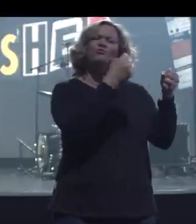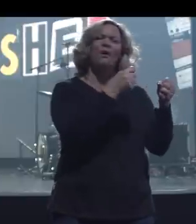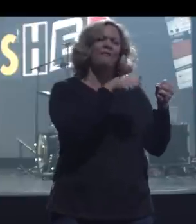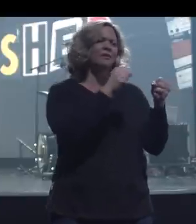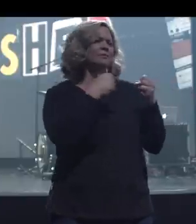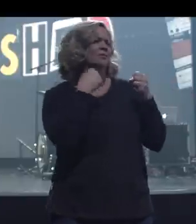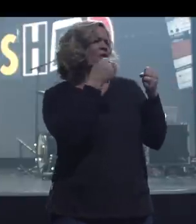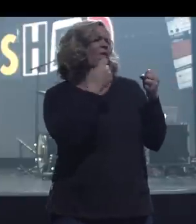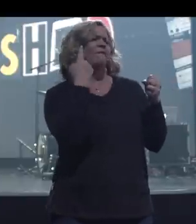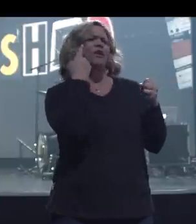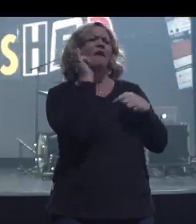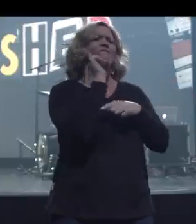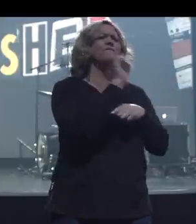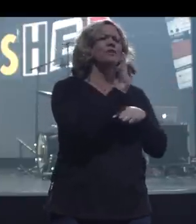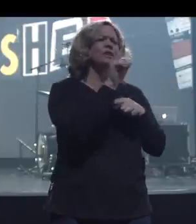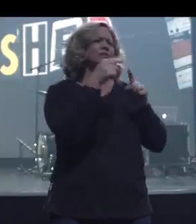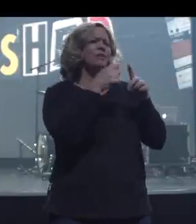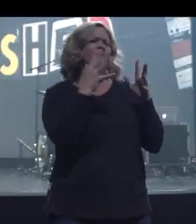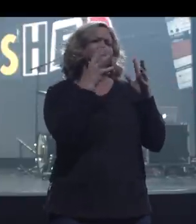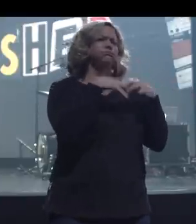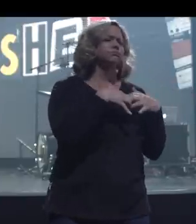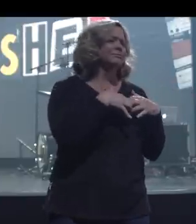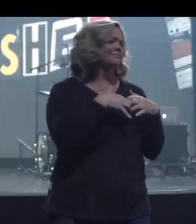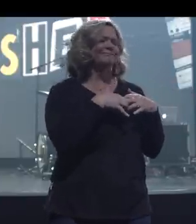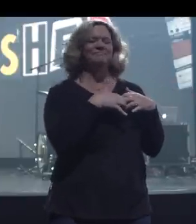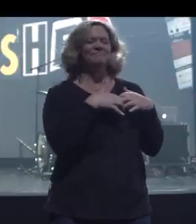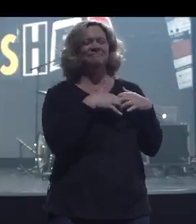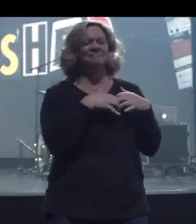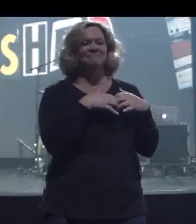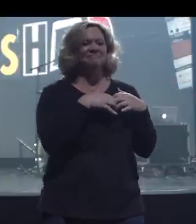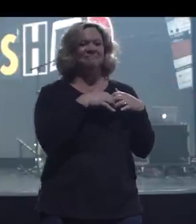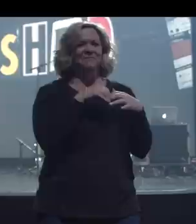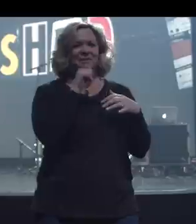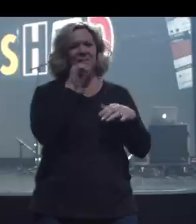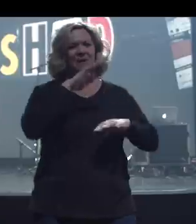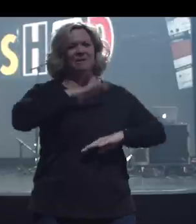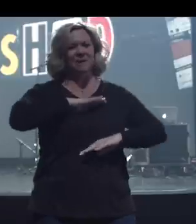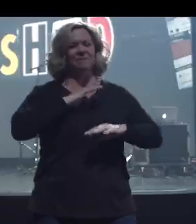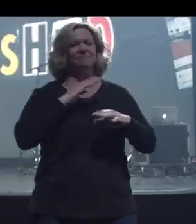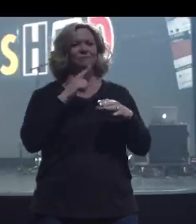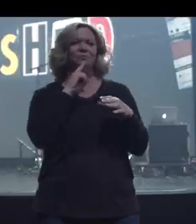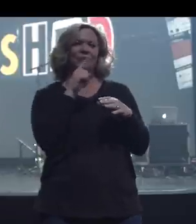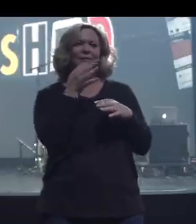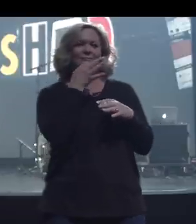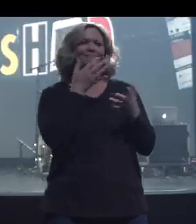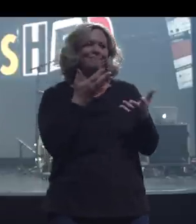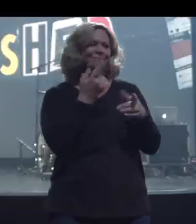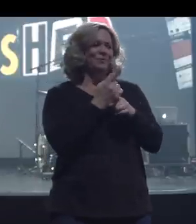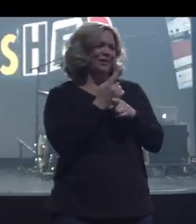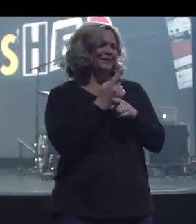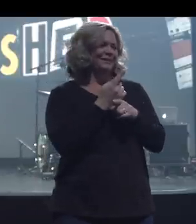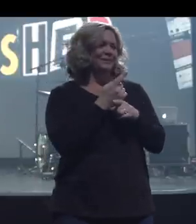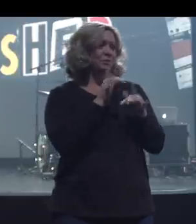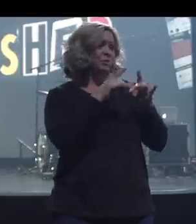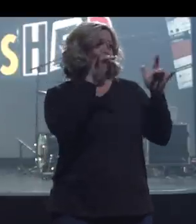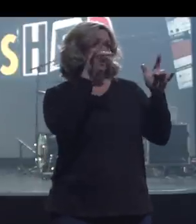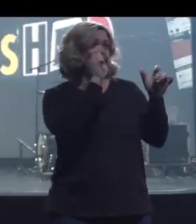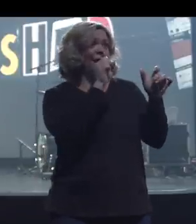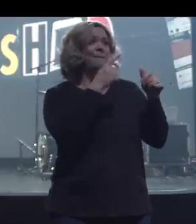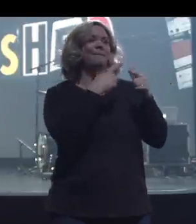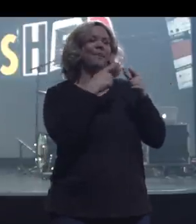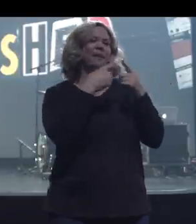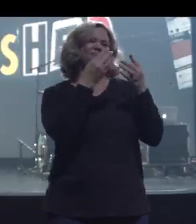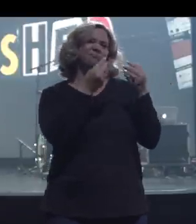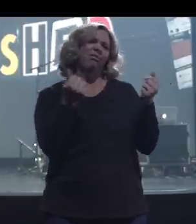Nervous laughter. We've been there because it's so easy. You thought it was going to be all nice and shiny, and then it just wore off. How